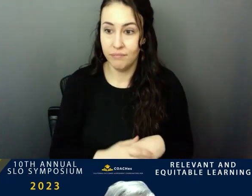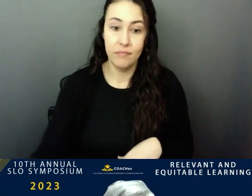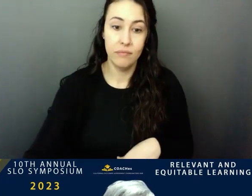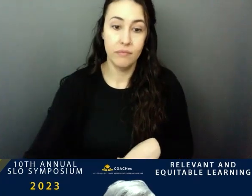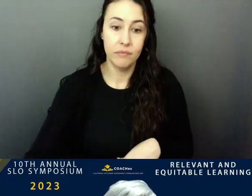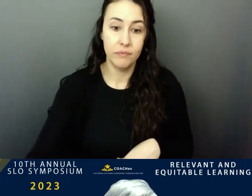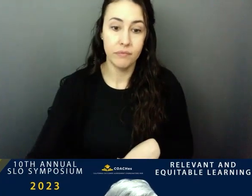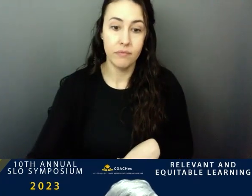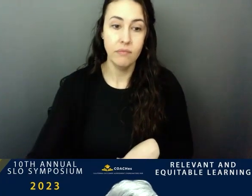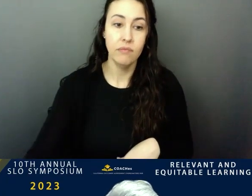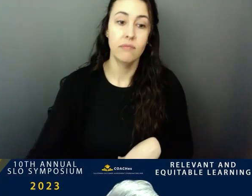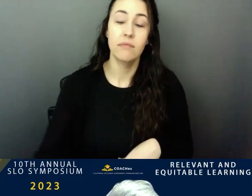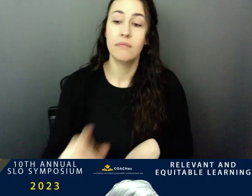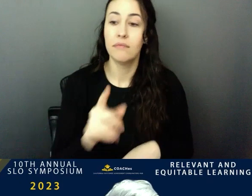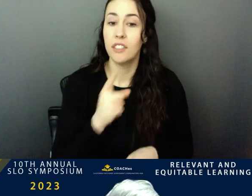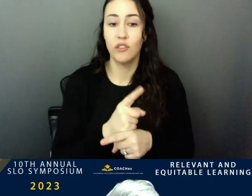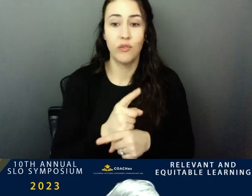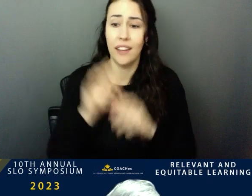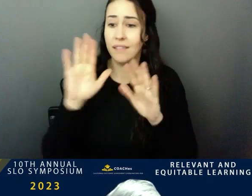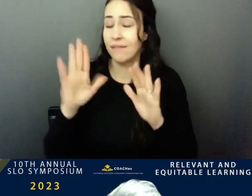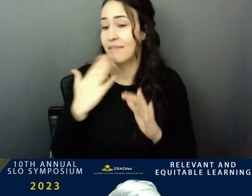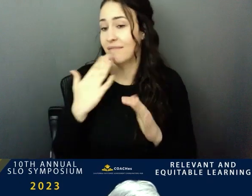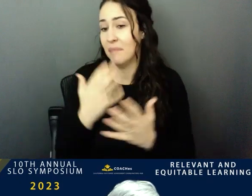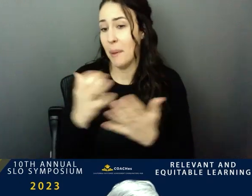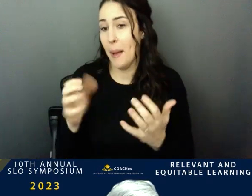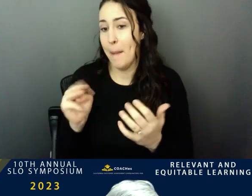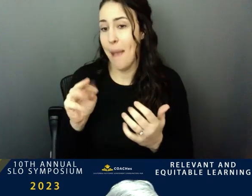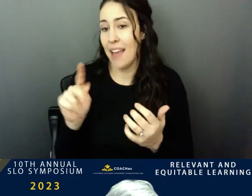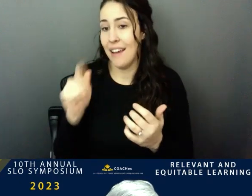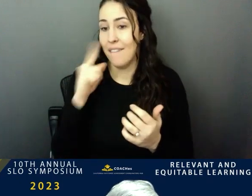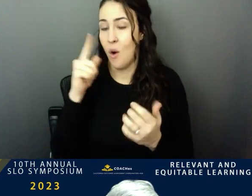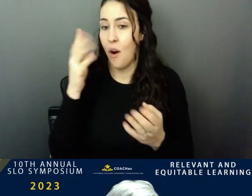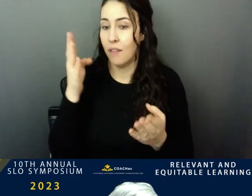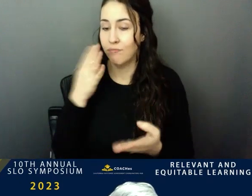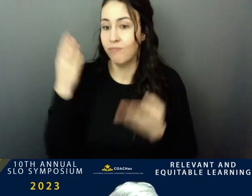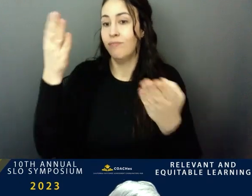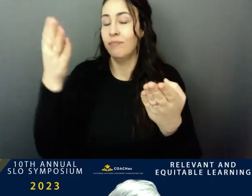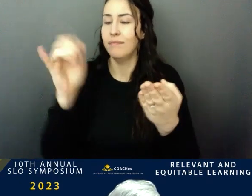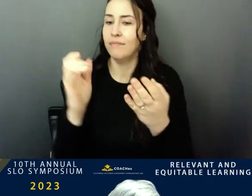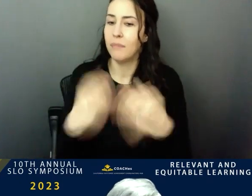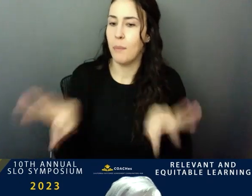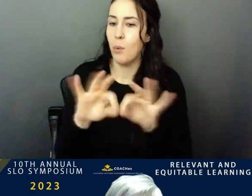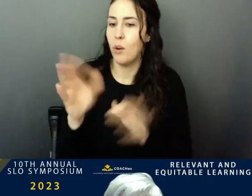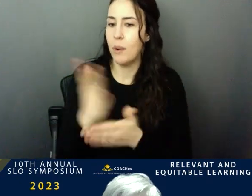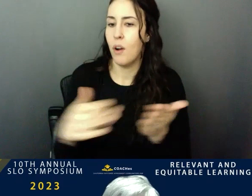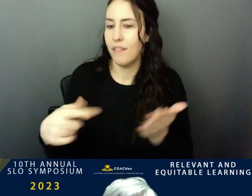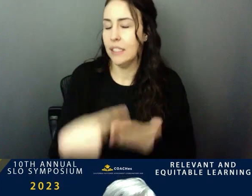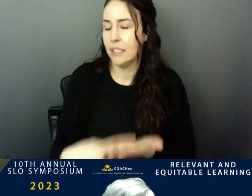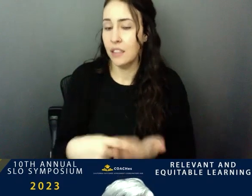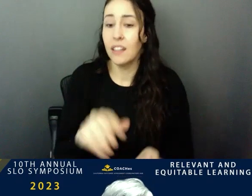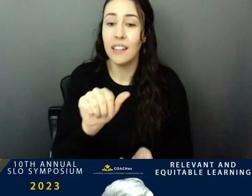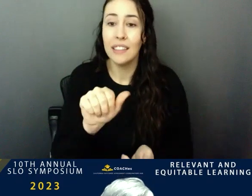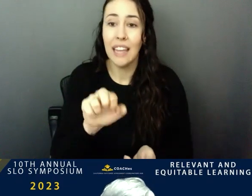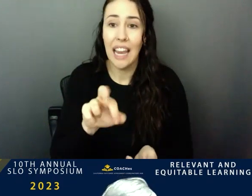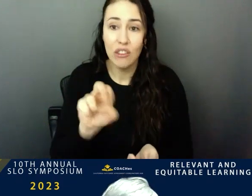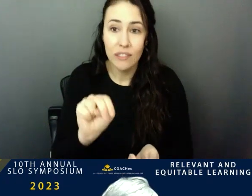Right. Fantastic. Thank you very much, Amanda, for bringing this up. That's an important part of the discussion. Aeron, thank you for the